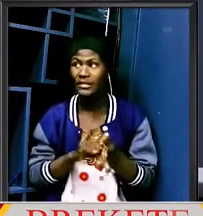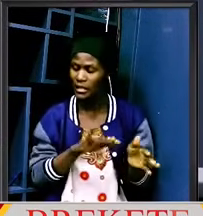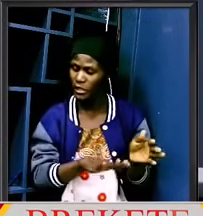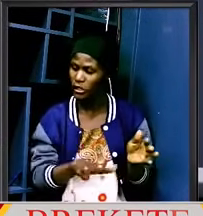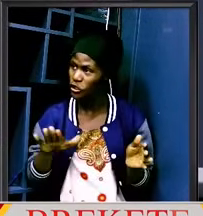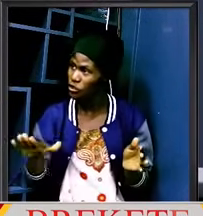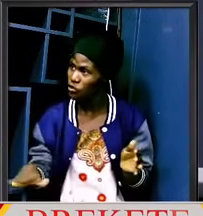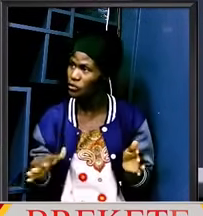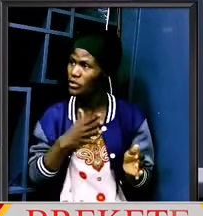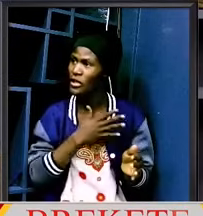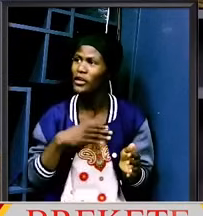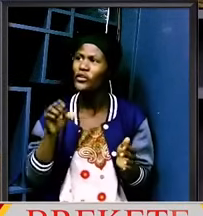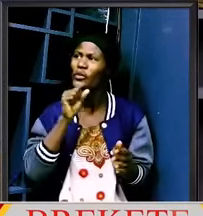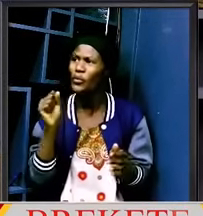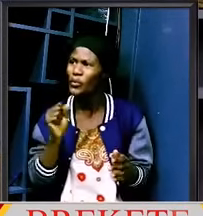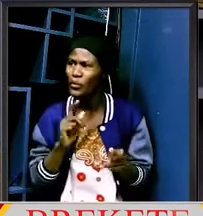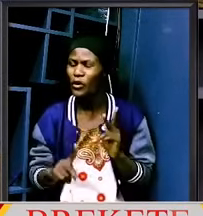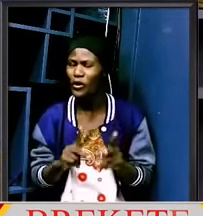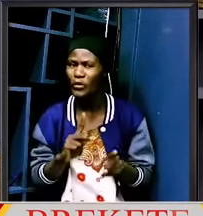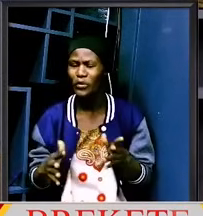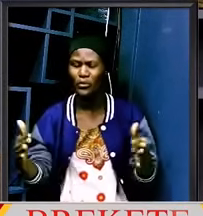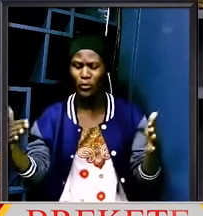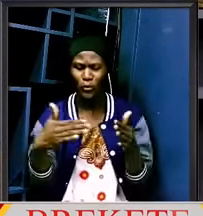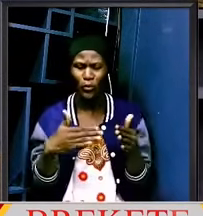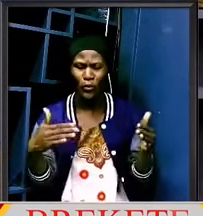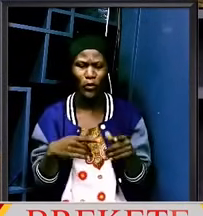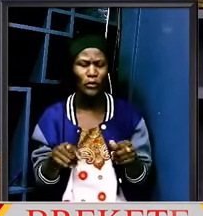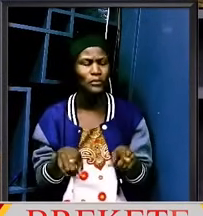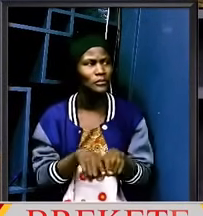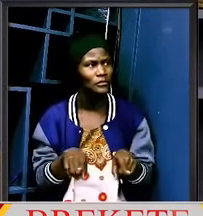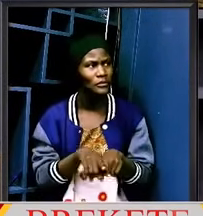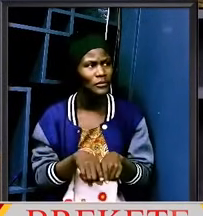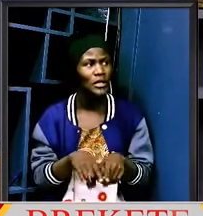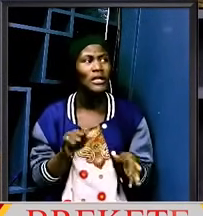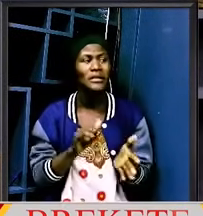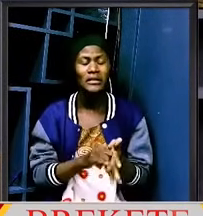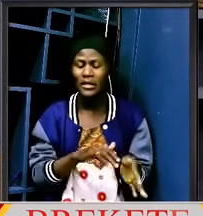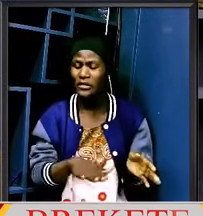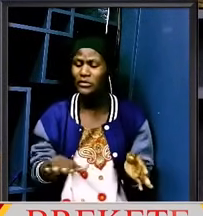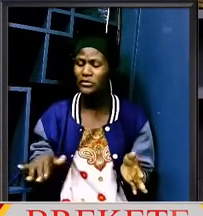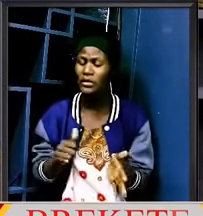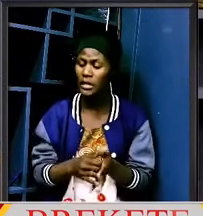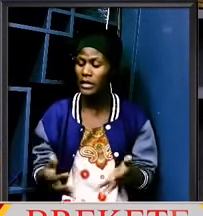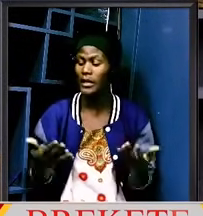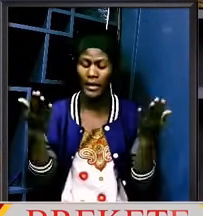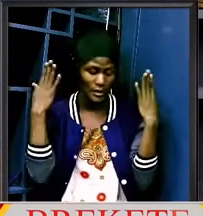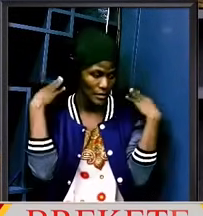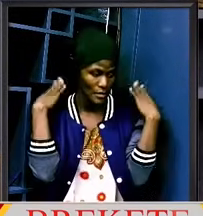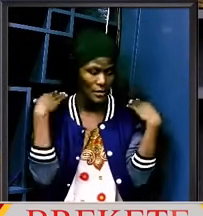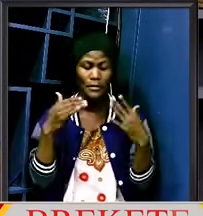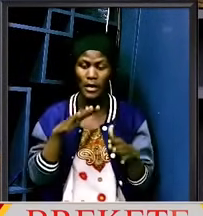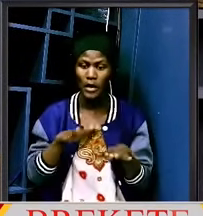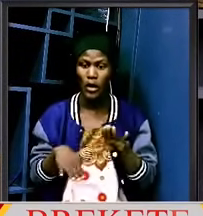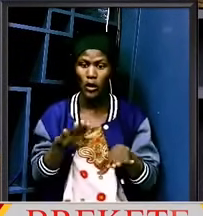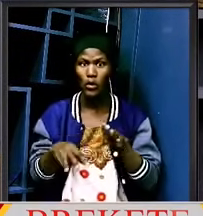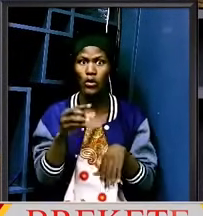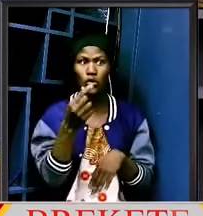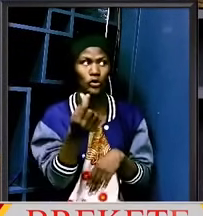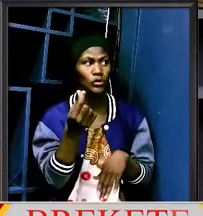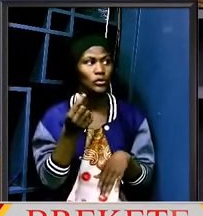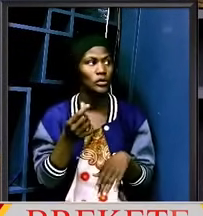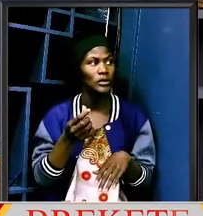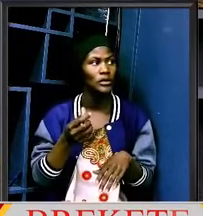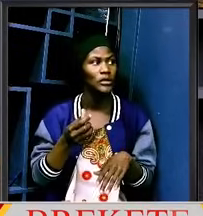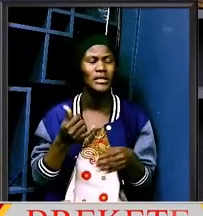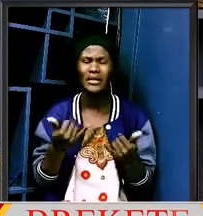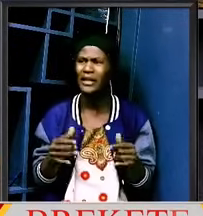go participate, yes, partake. It means say those children where they carry for a bag where Sabi waka small.